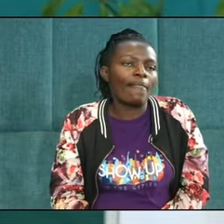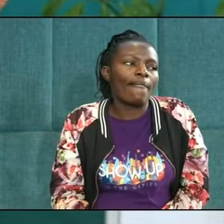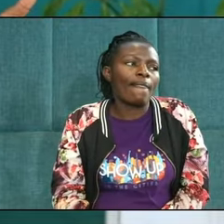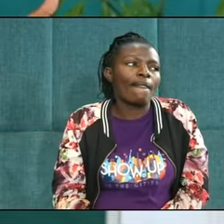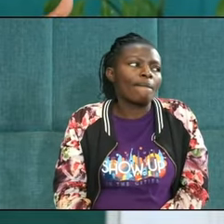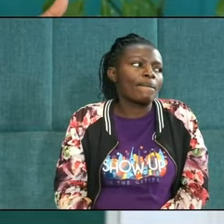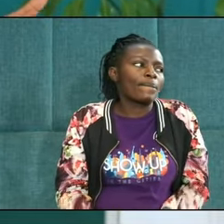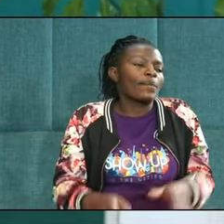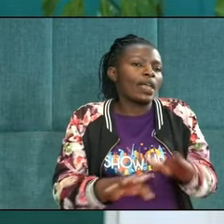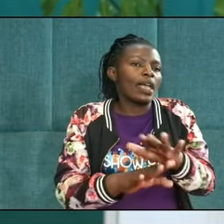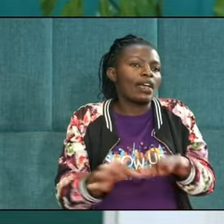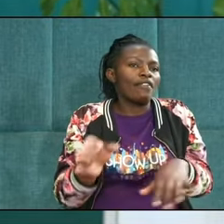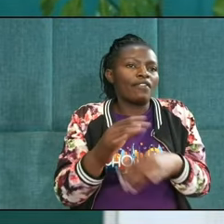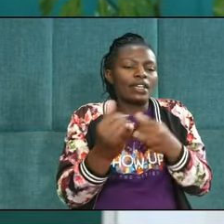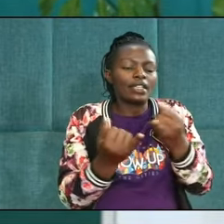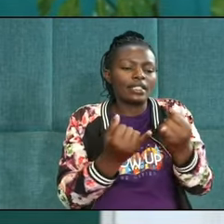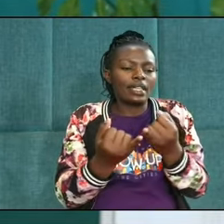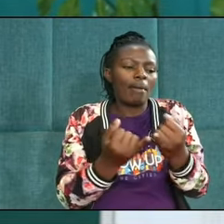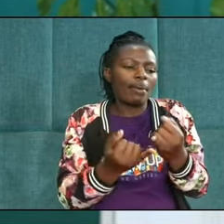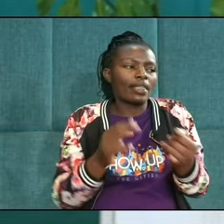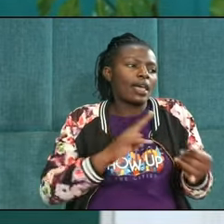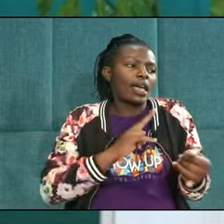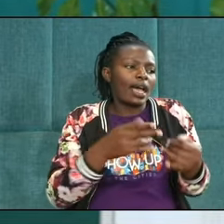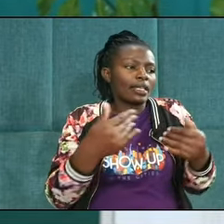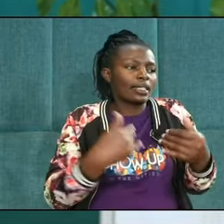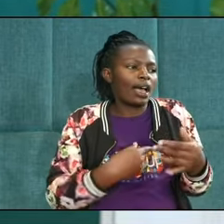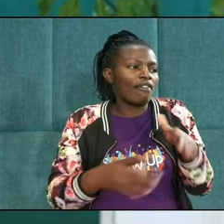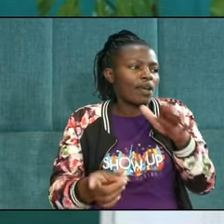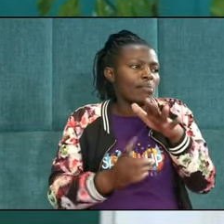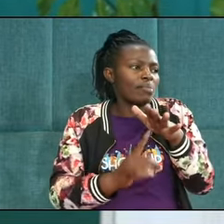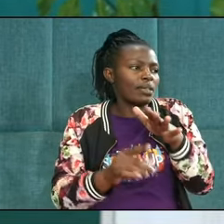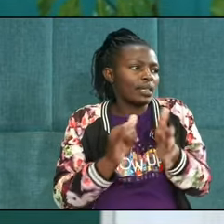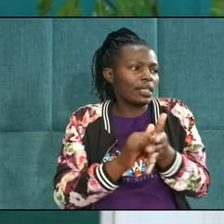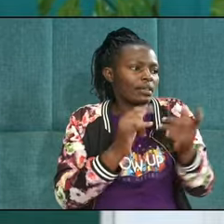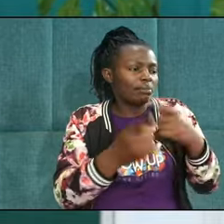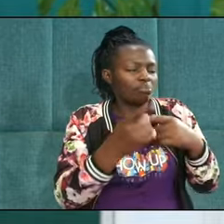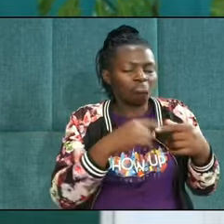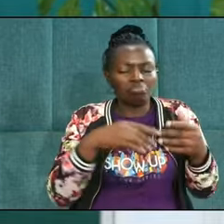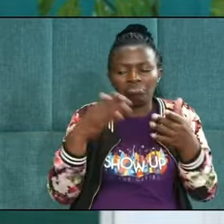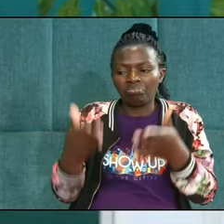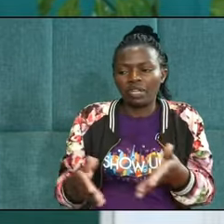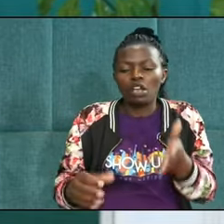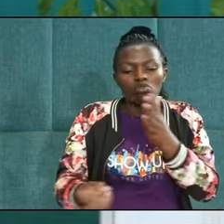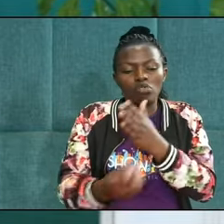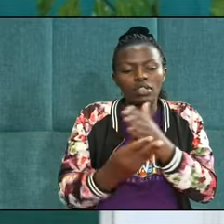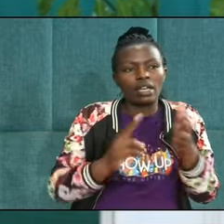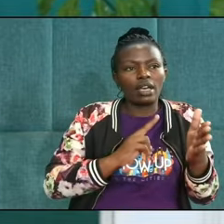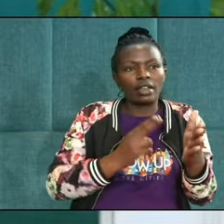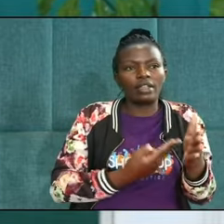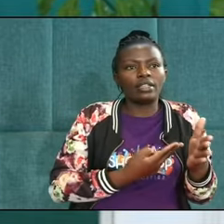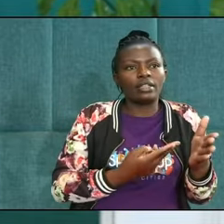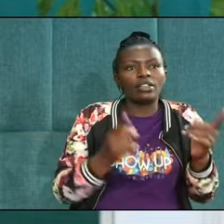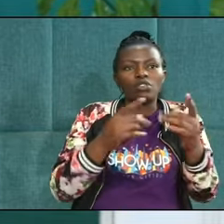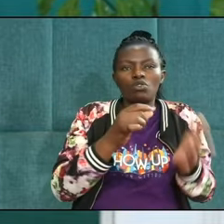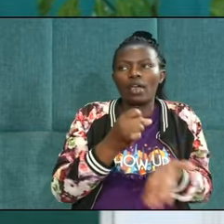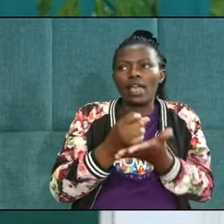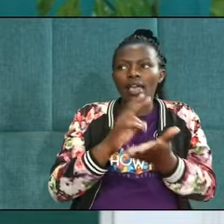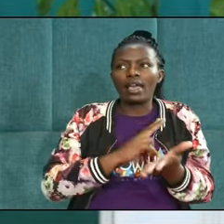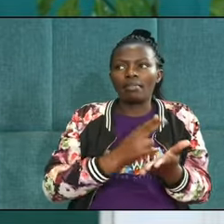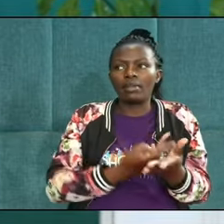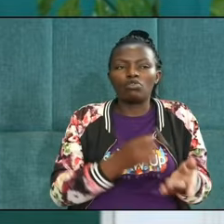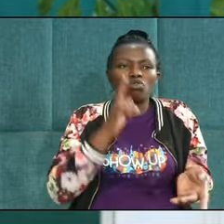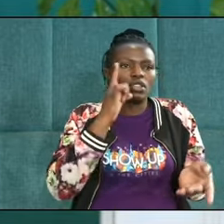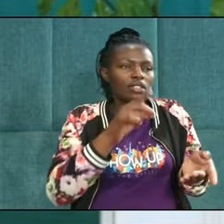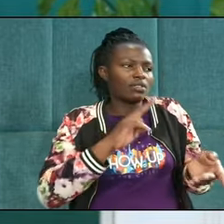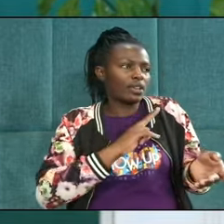Every Sabbath, we have ministers who come and stand behind the sacred desk to encourage us, to rebuke us, to instruct